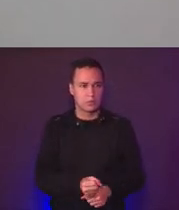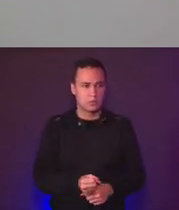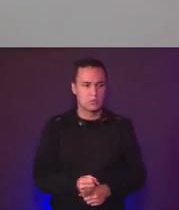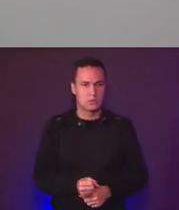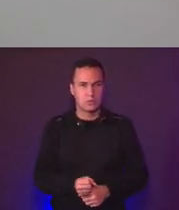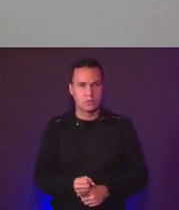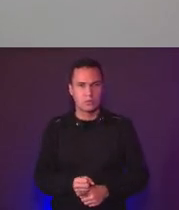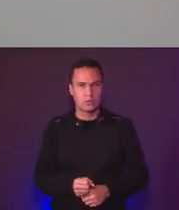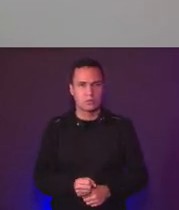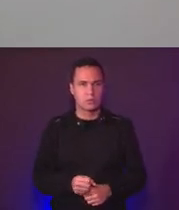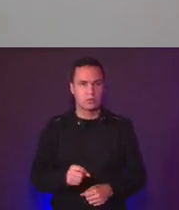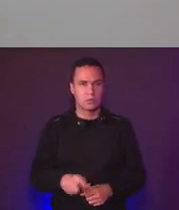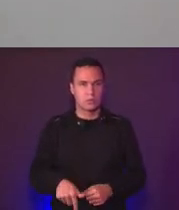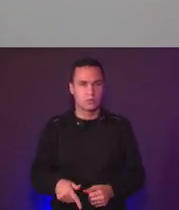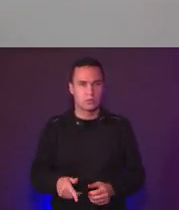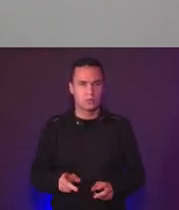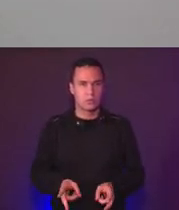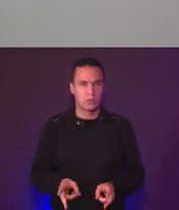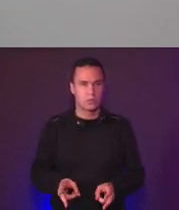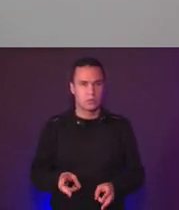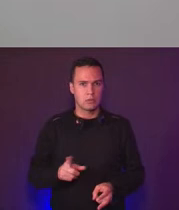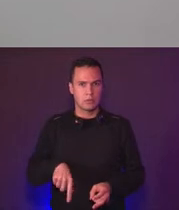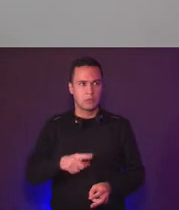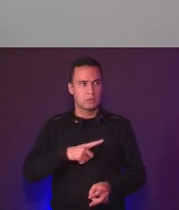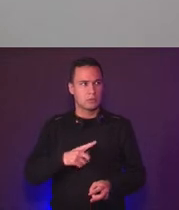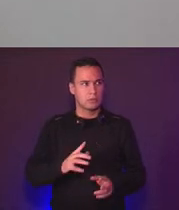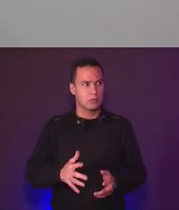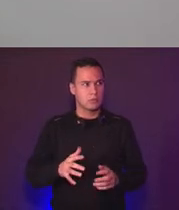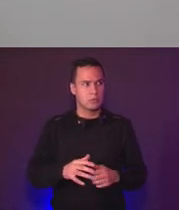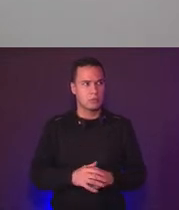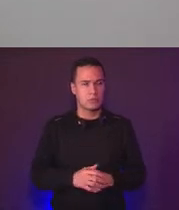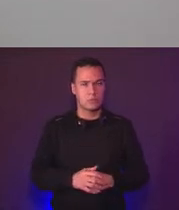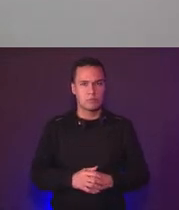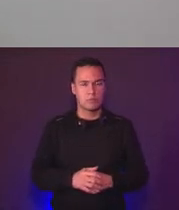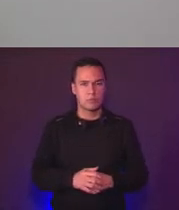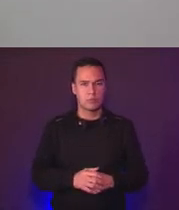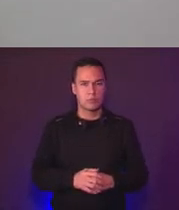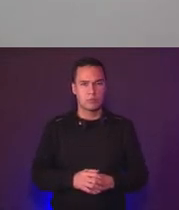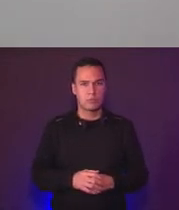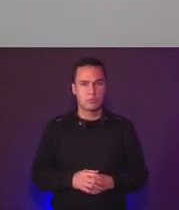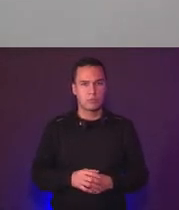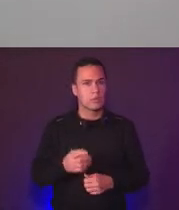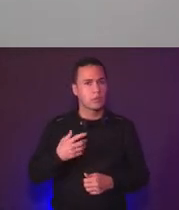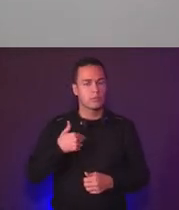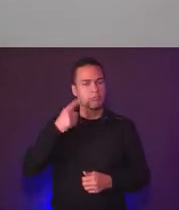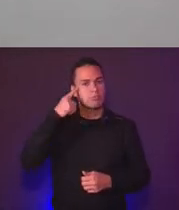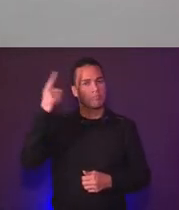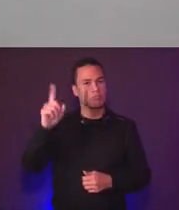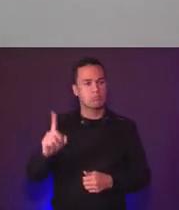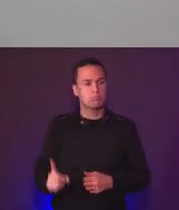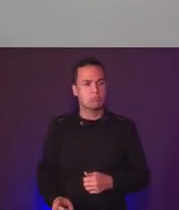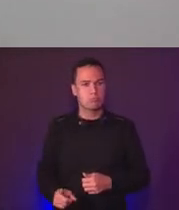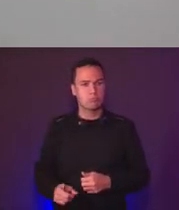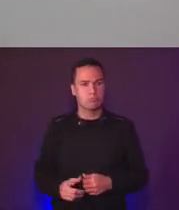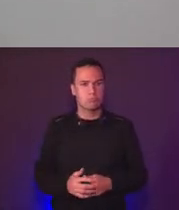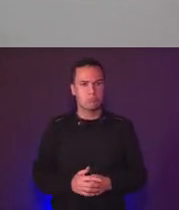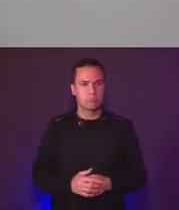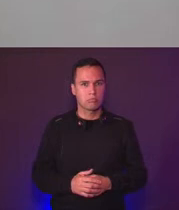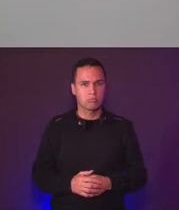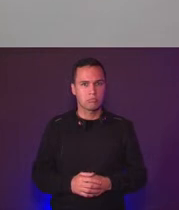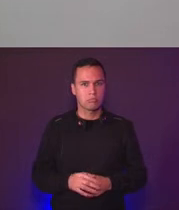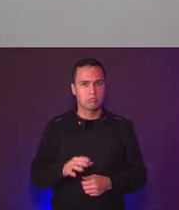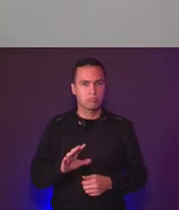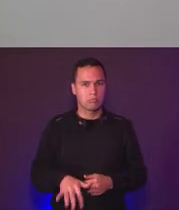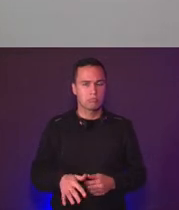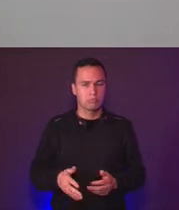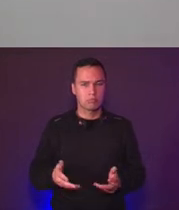them when they came out on that long green computer paper. I don't even remember what my class project measured, but it